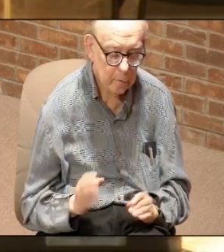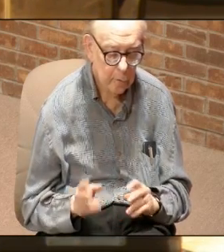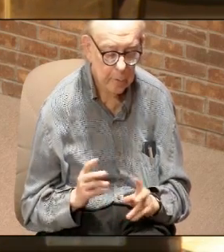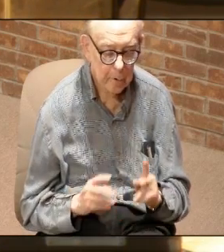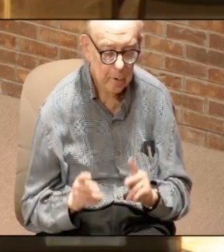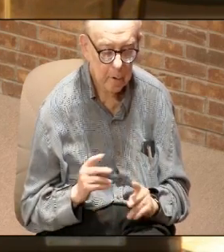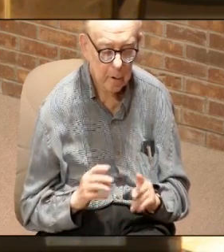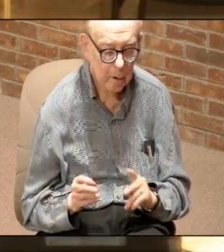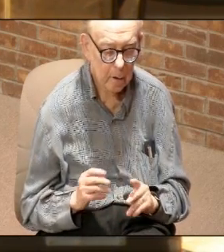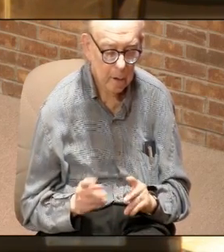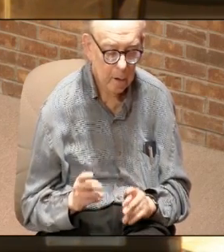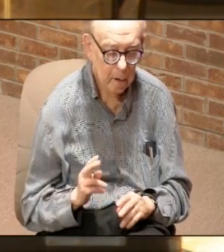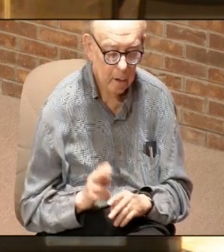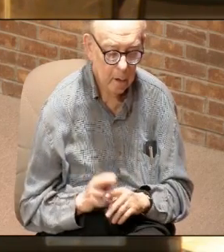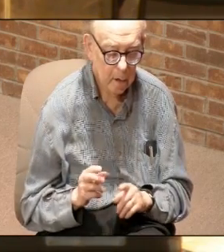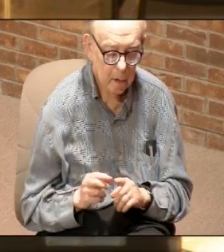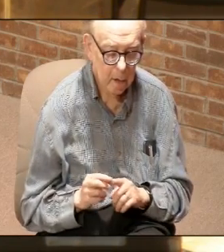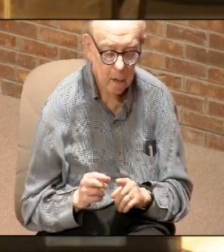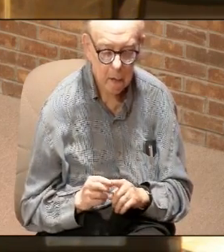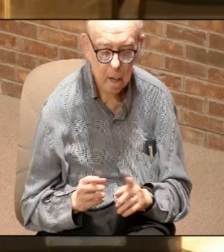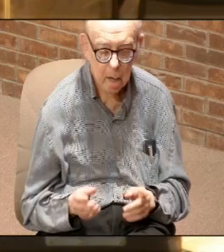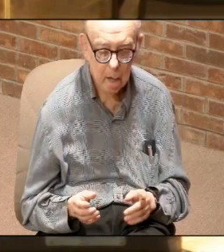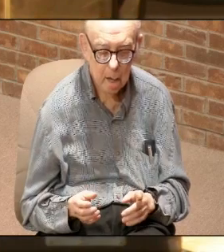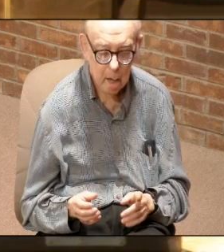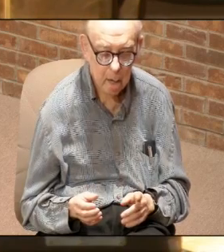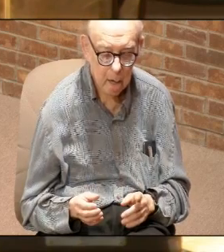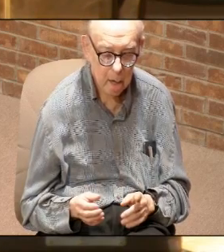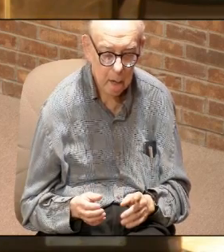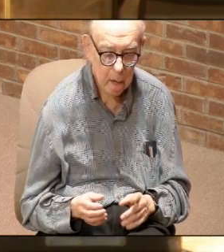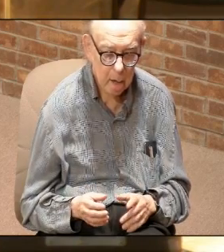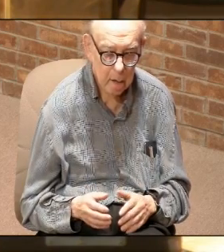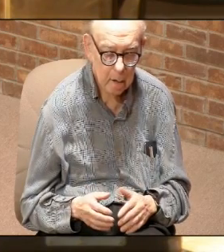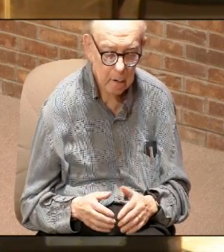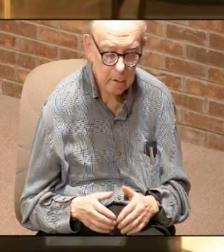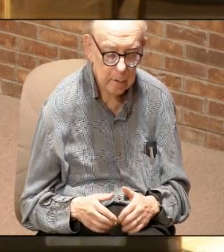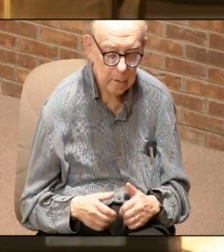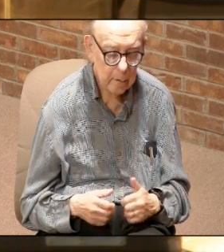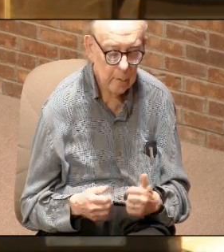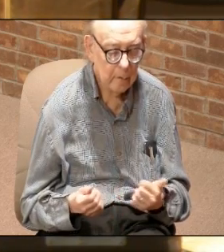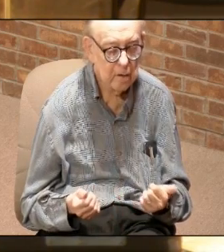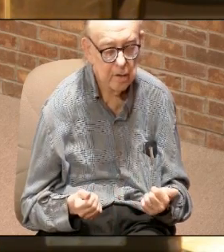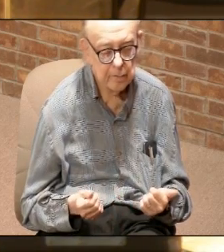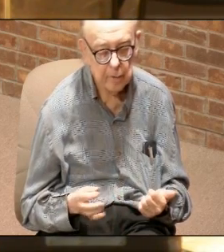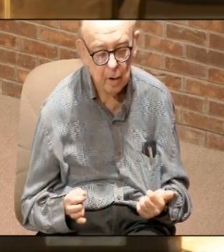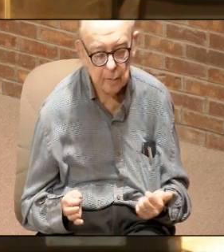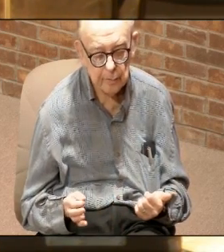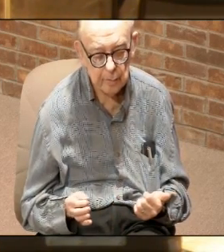people that, if I could use the terminology, they kind of lived off the grid.